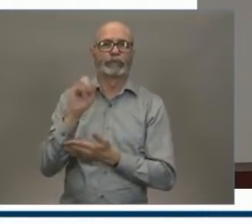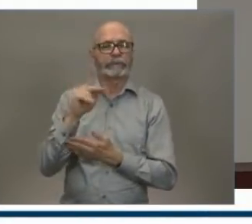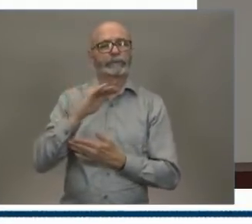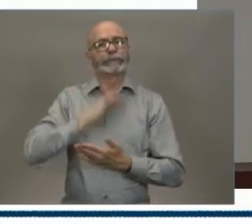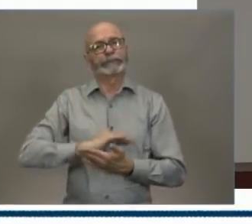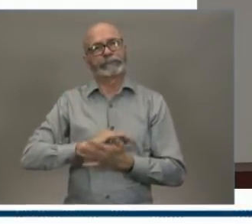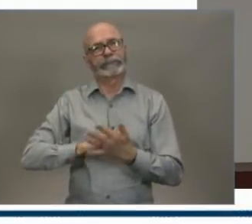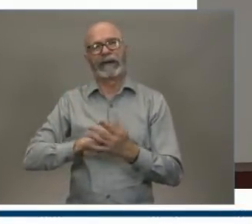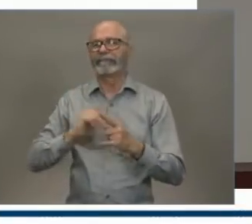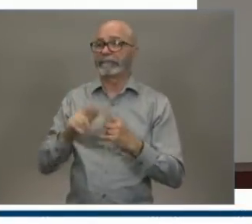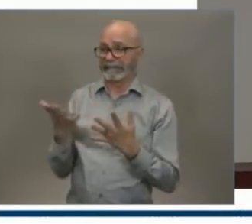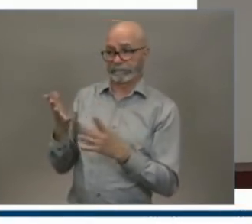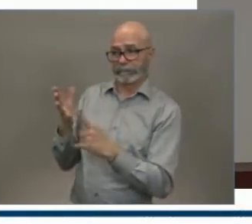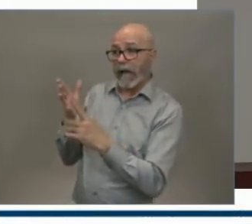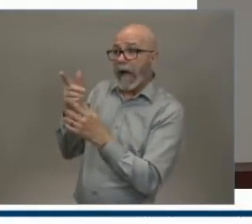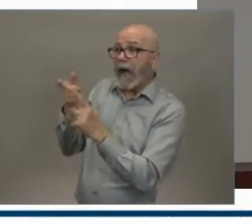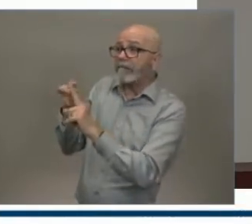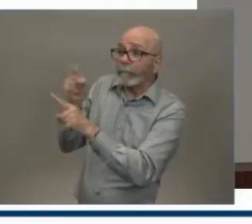this ferry.